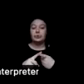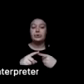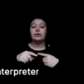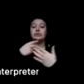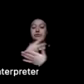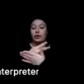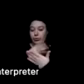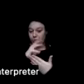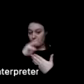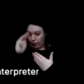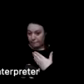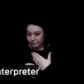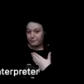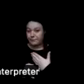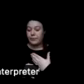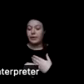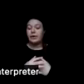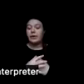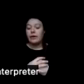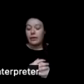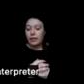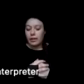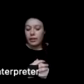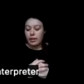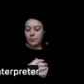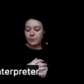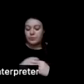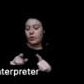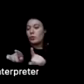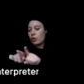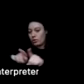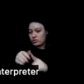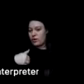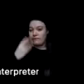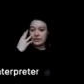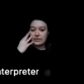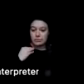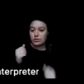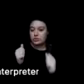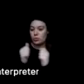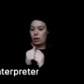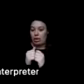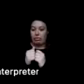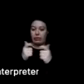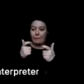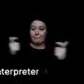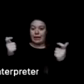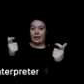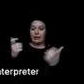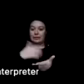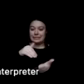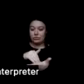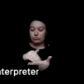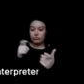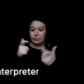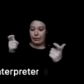chapter. And so in addition to those, we also have experience with kind of larger centers and initiatives. And so I'm